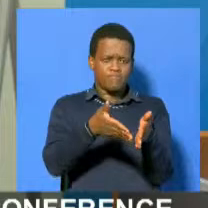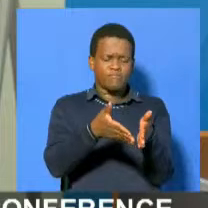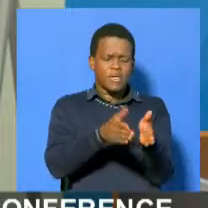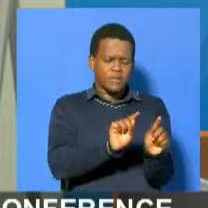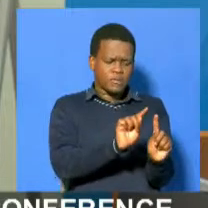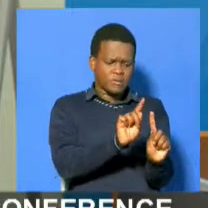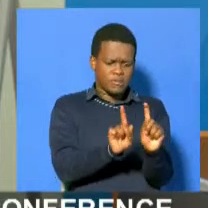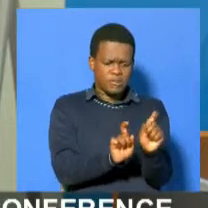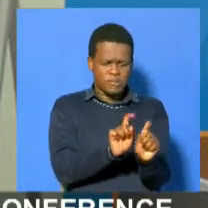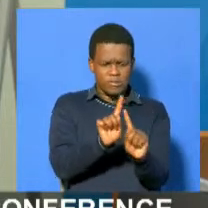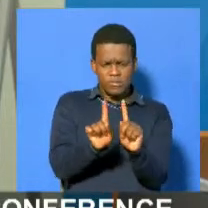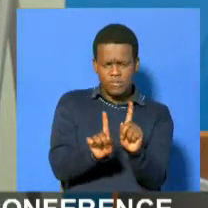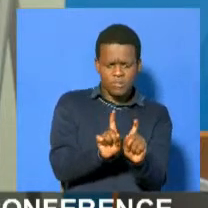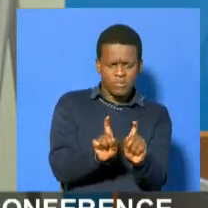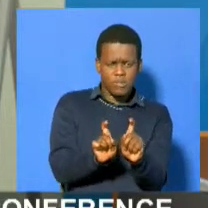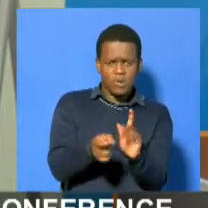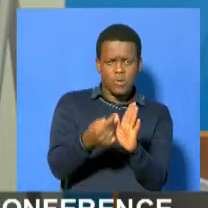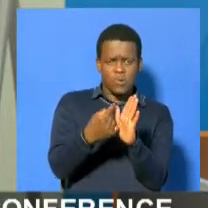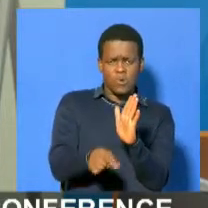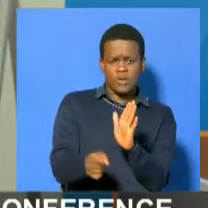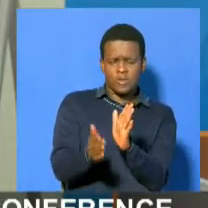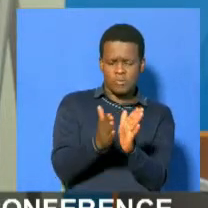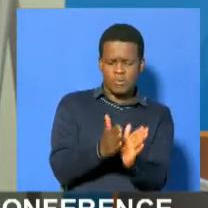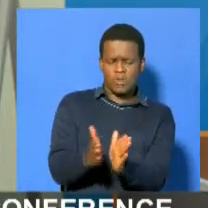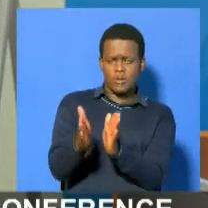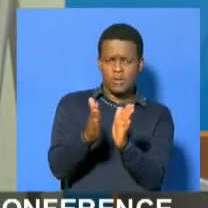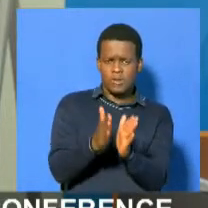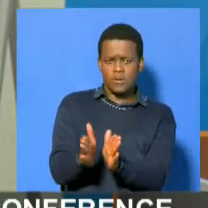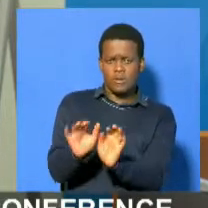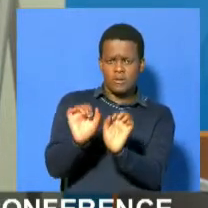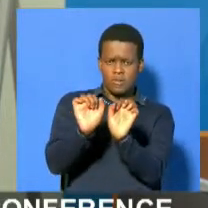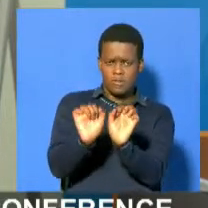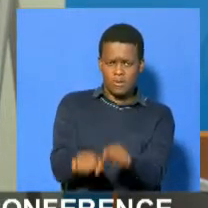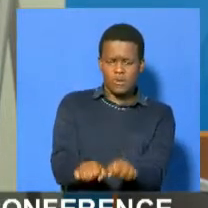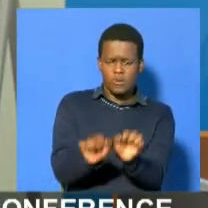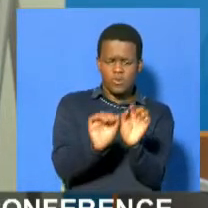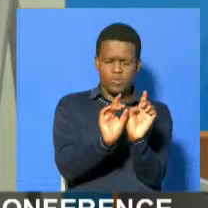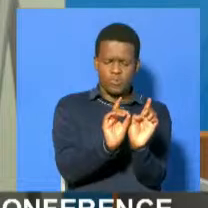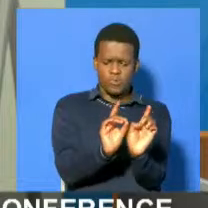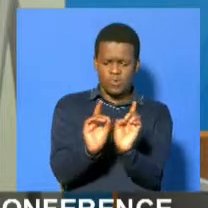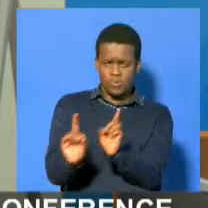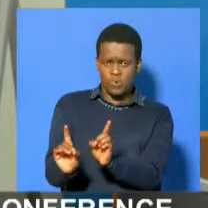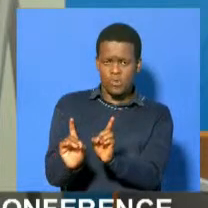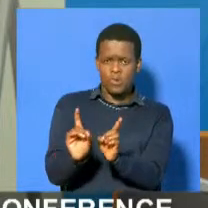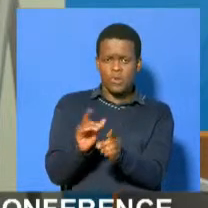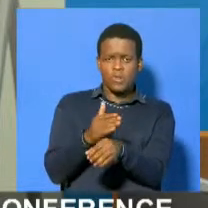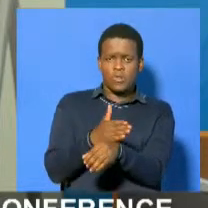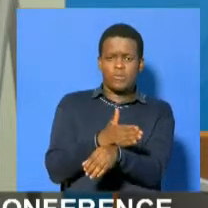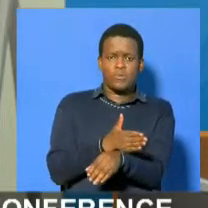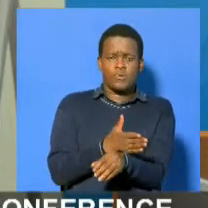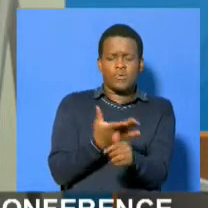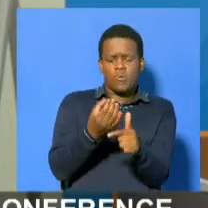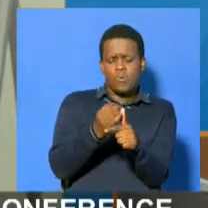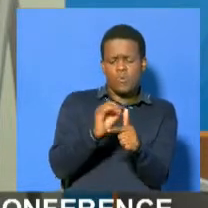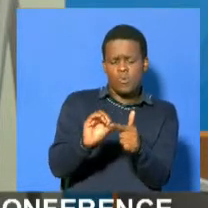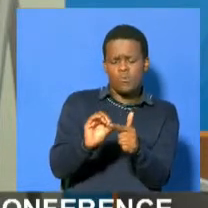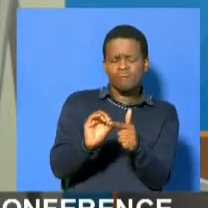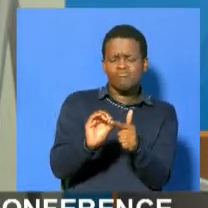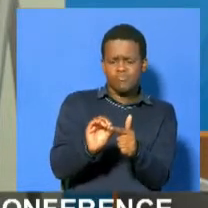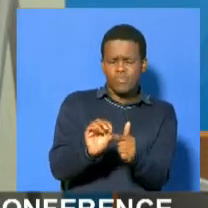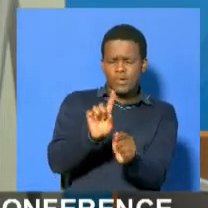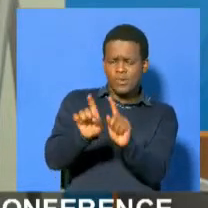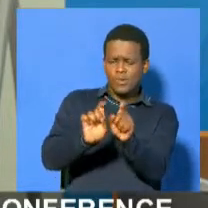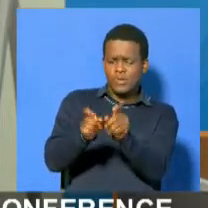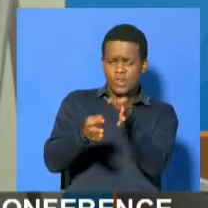terms of what is it that needs to be done. Are they doing what they are supposed to be doing? If you take government, for